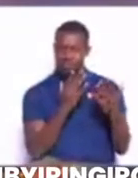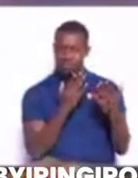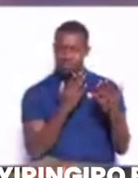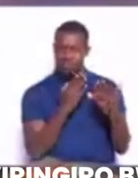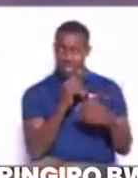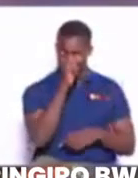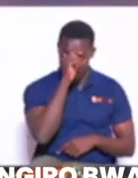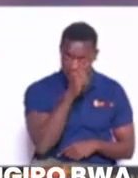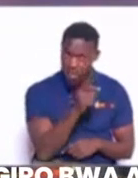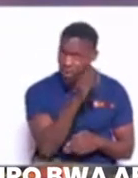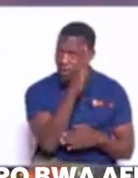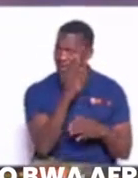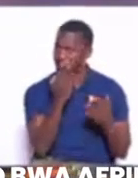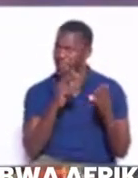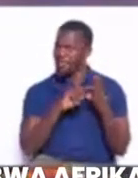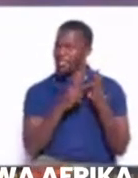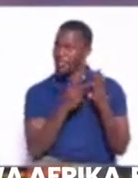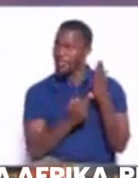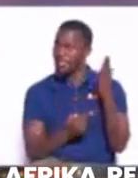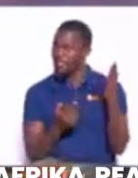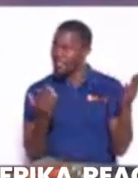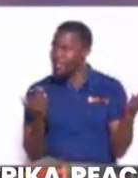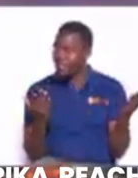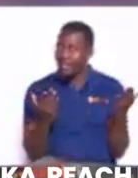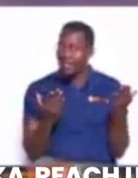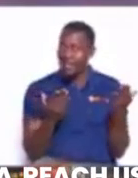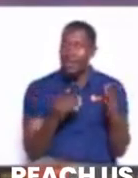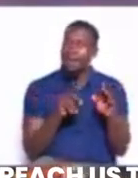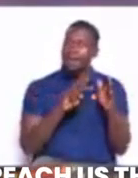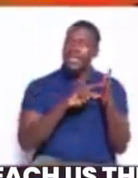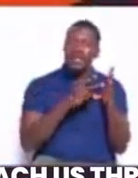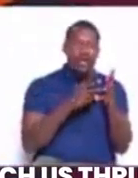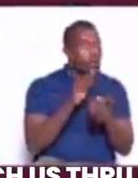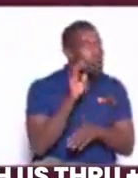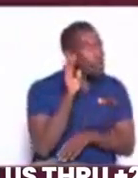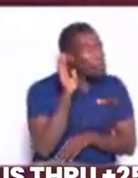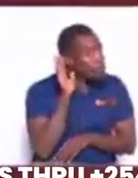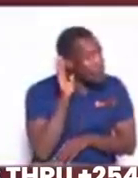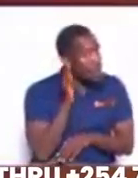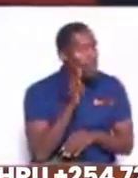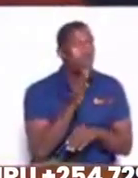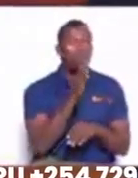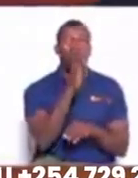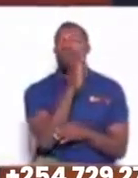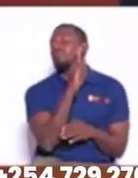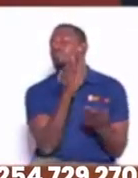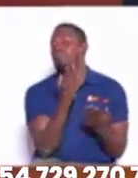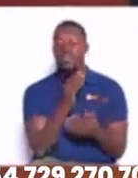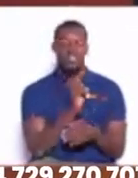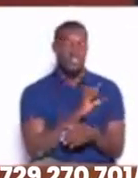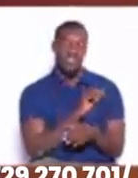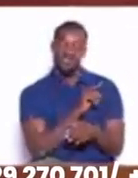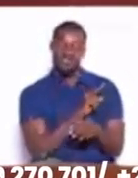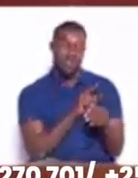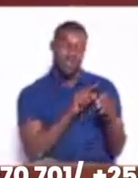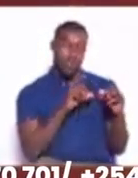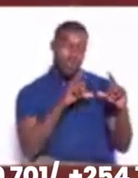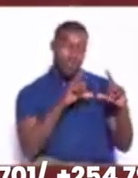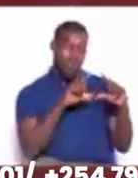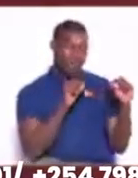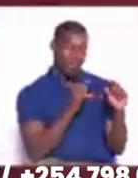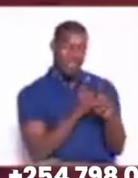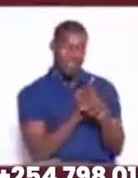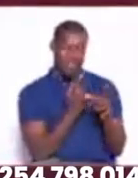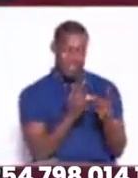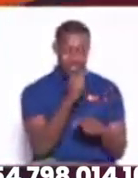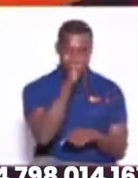time. Fearing God means obeying God. To fear is to reverence. To fear is to respect.